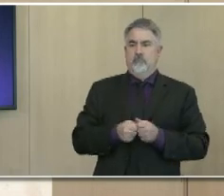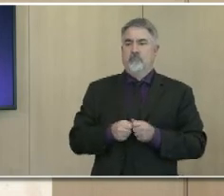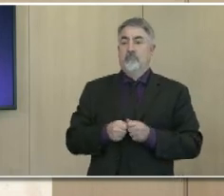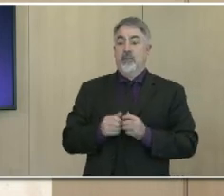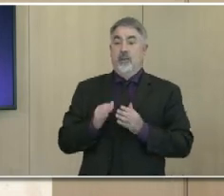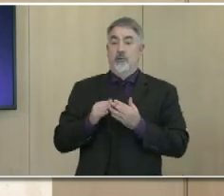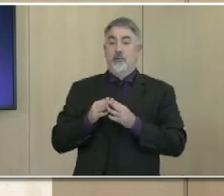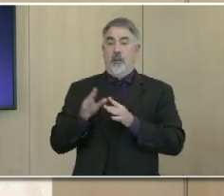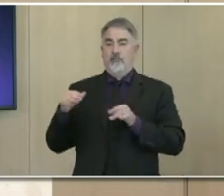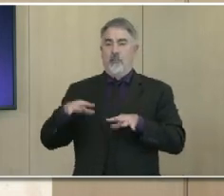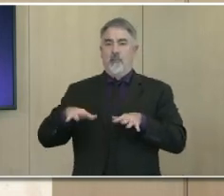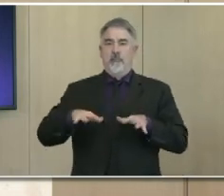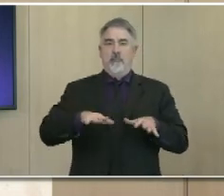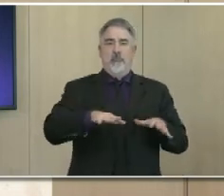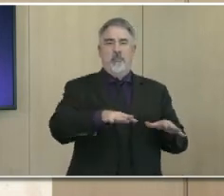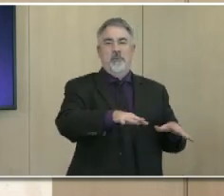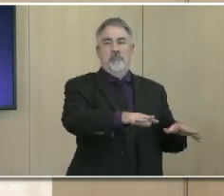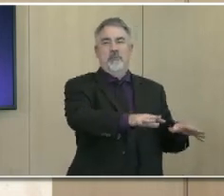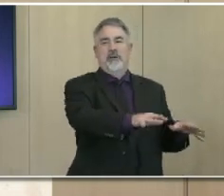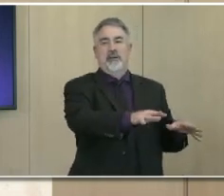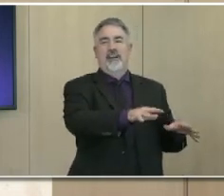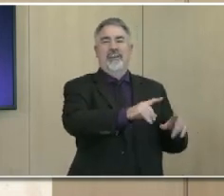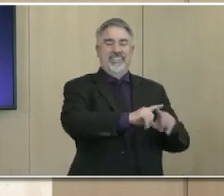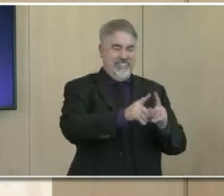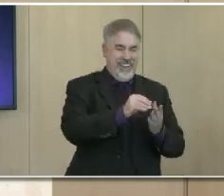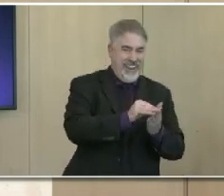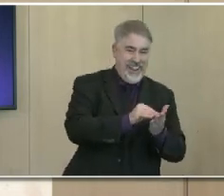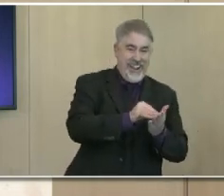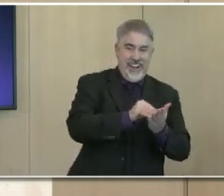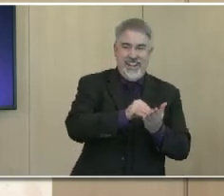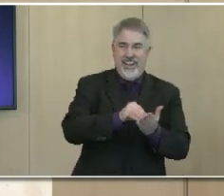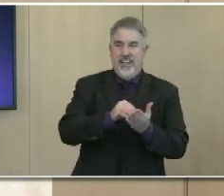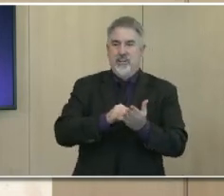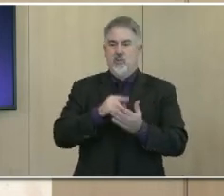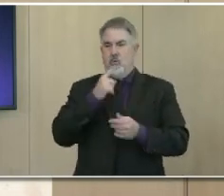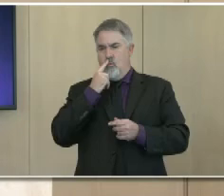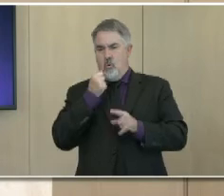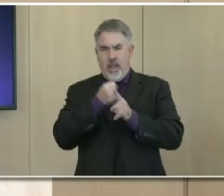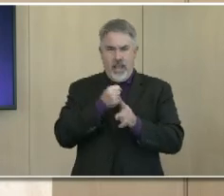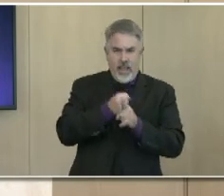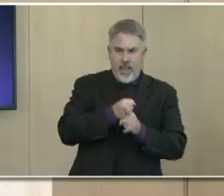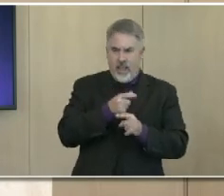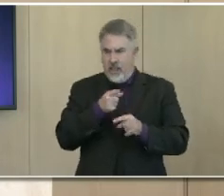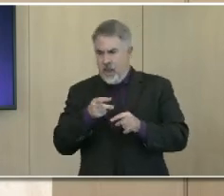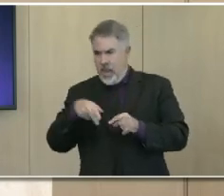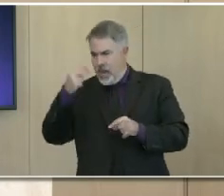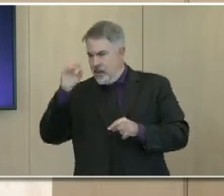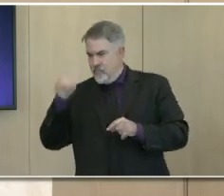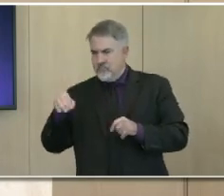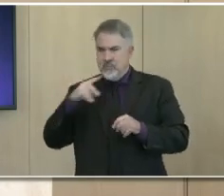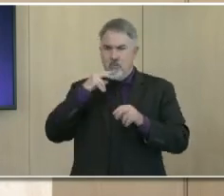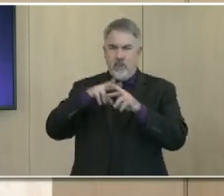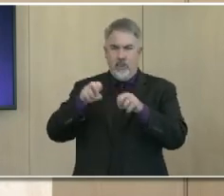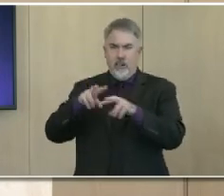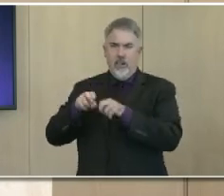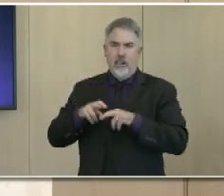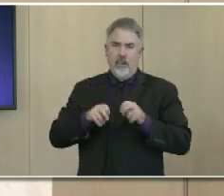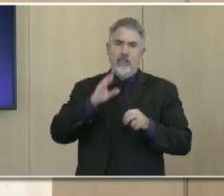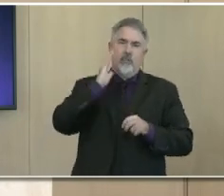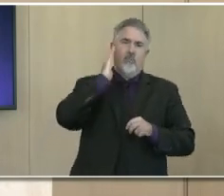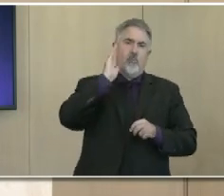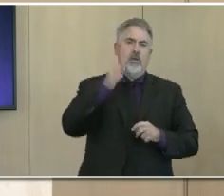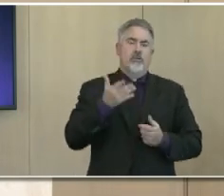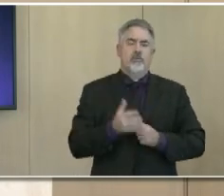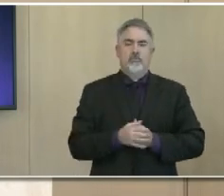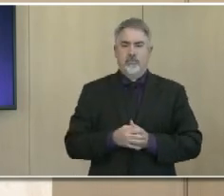look at who is also additionally infected, and that depends. And as everyone is aware,